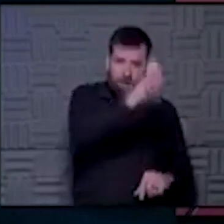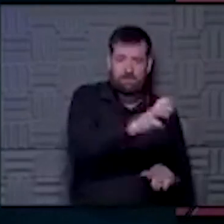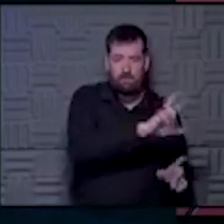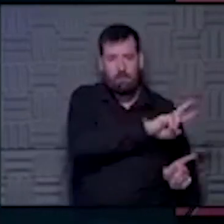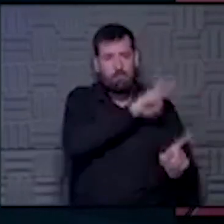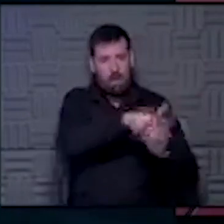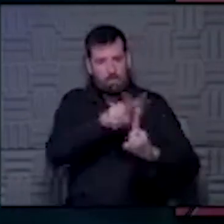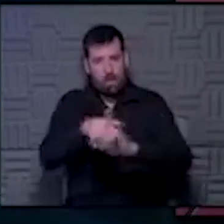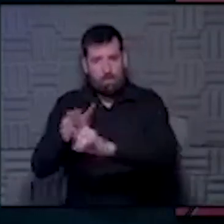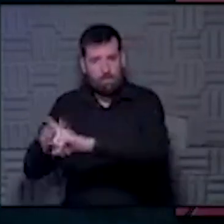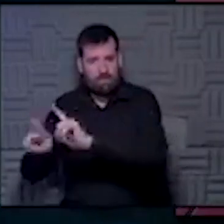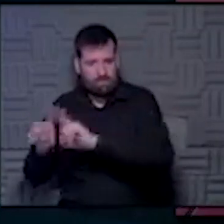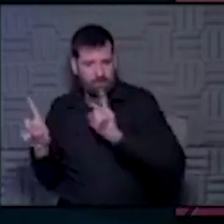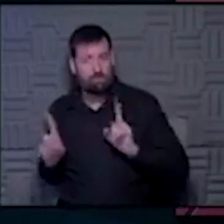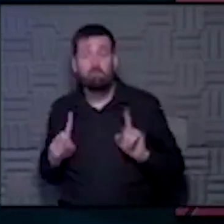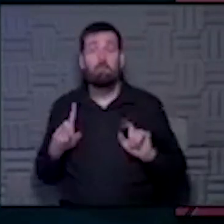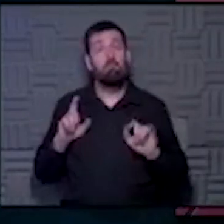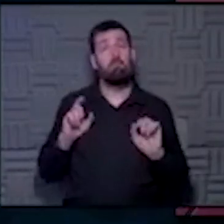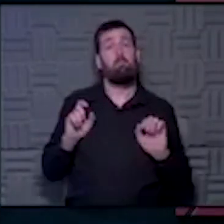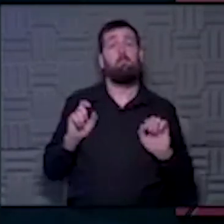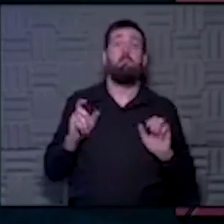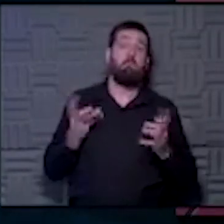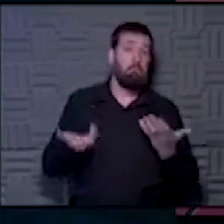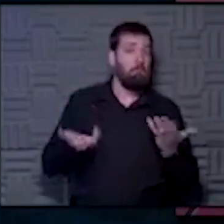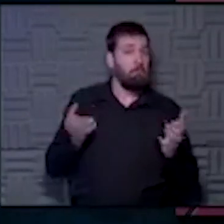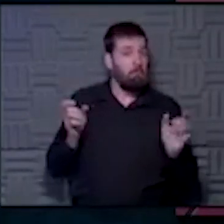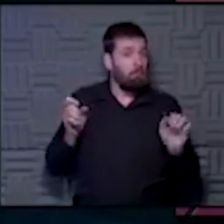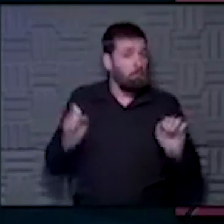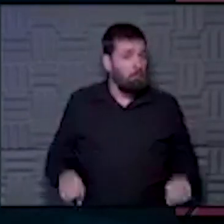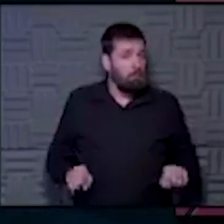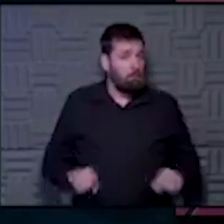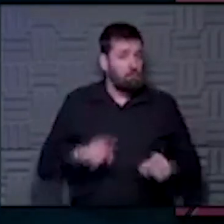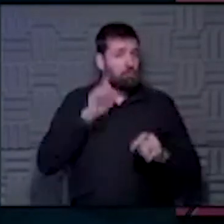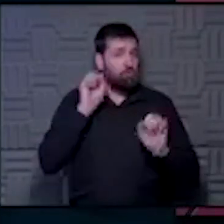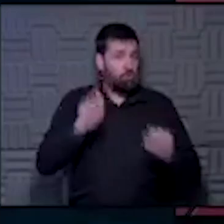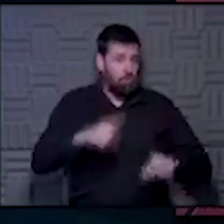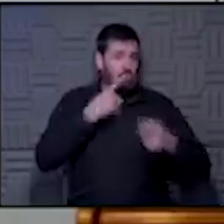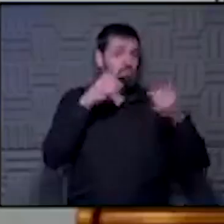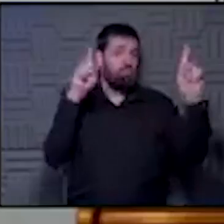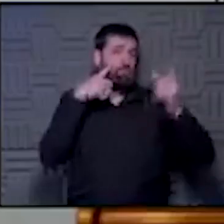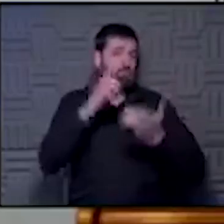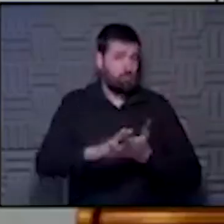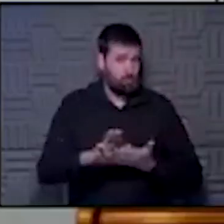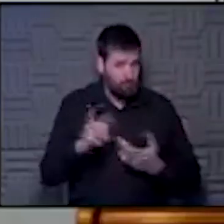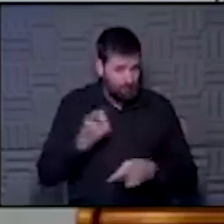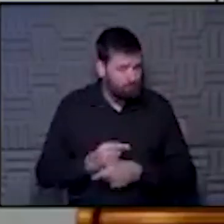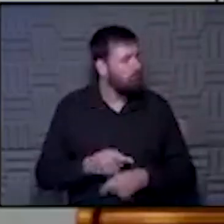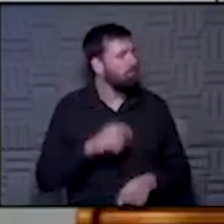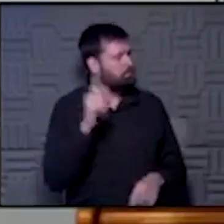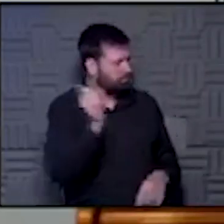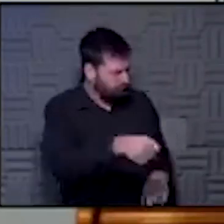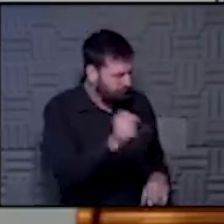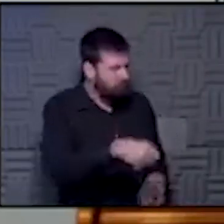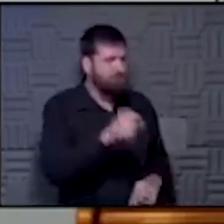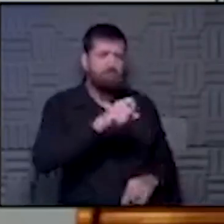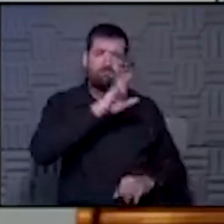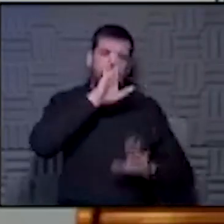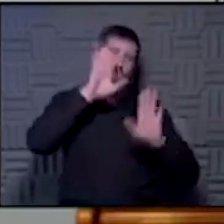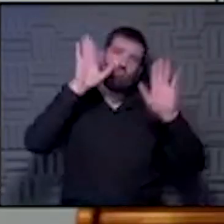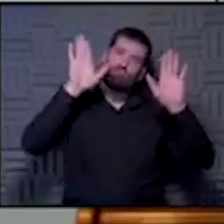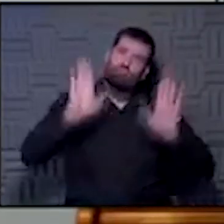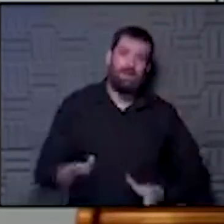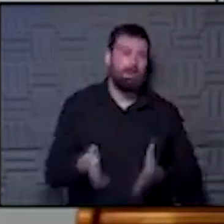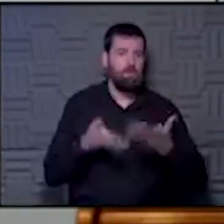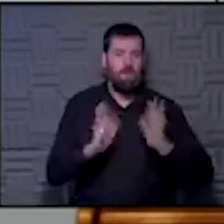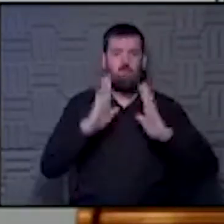And I think there's a possibility that something could work for schools like this, correct? You bet. It's a great mechanism for